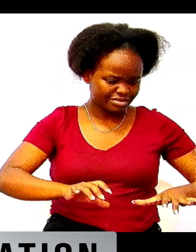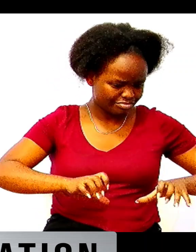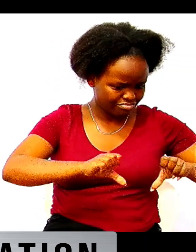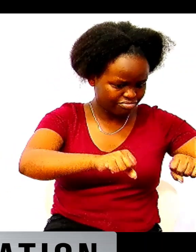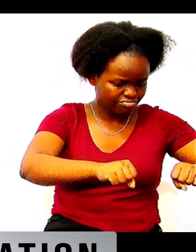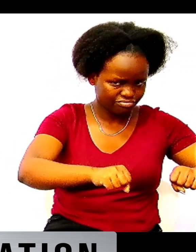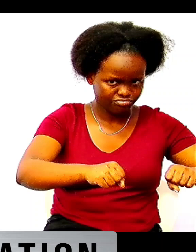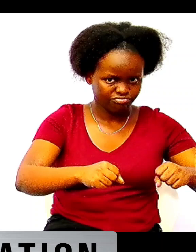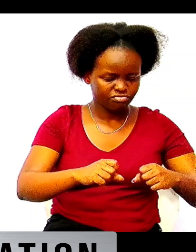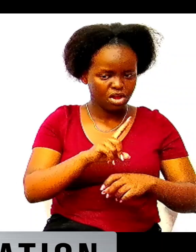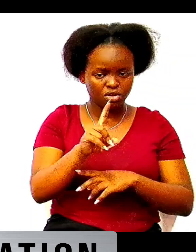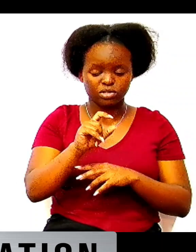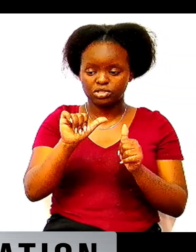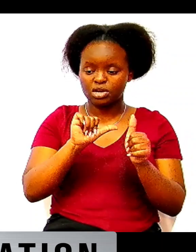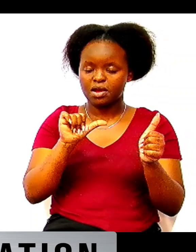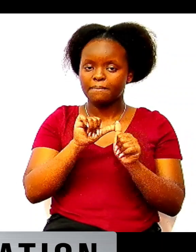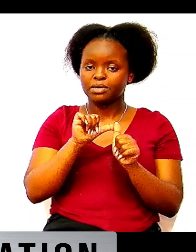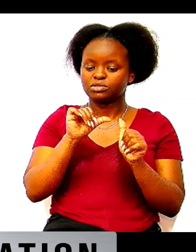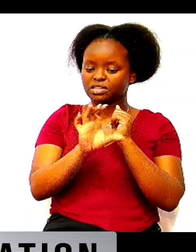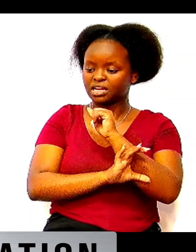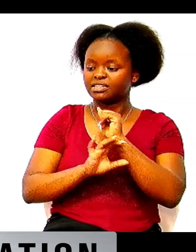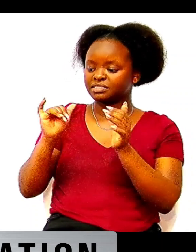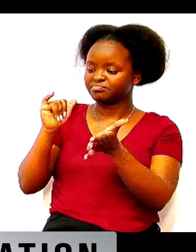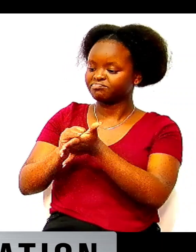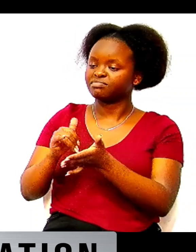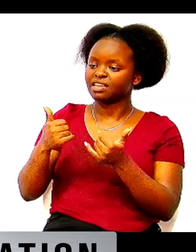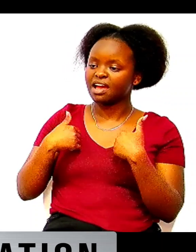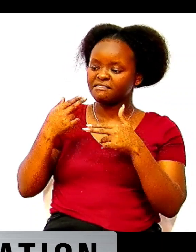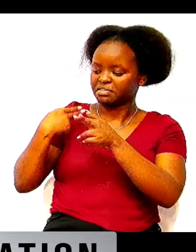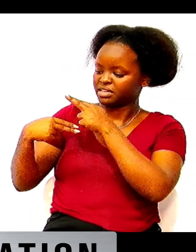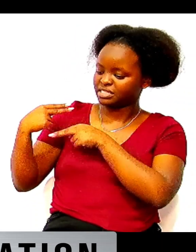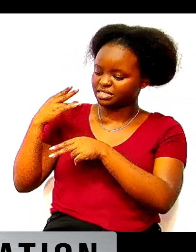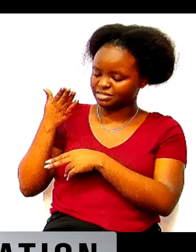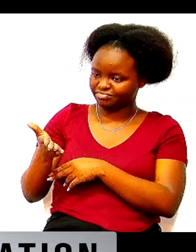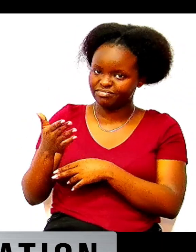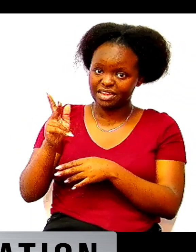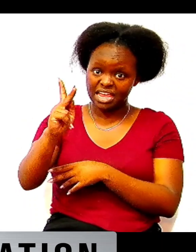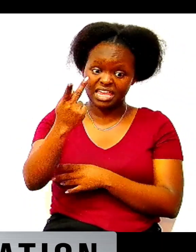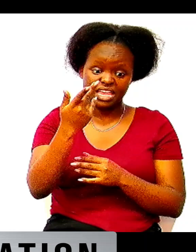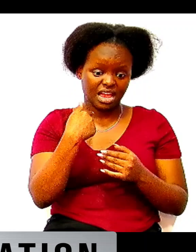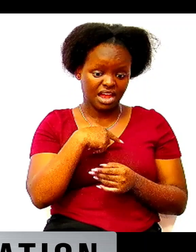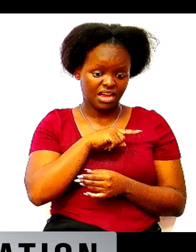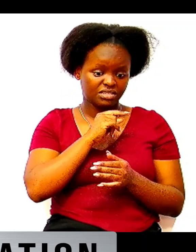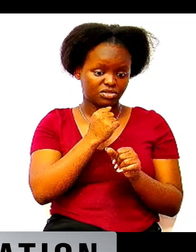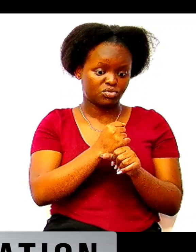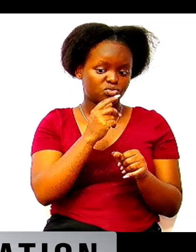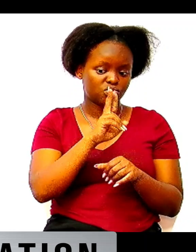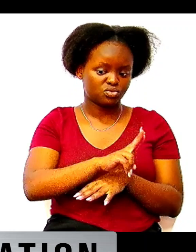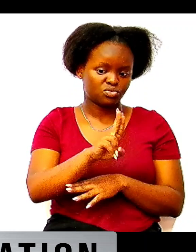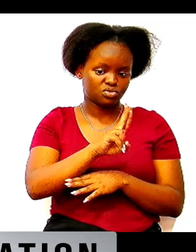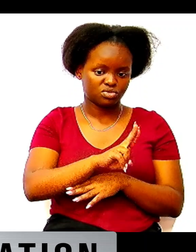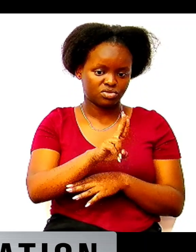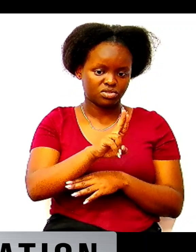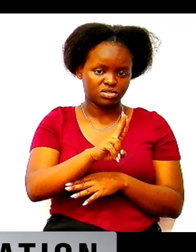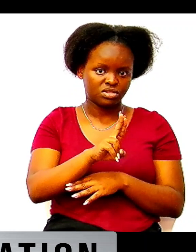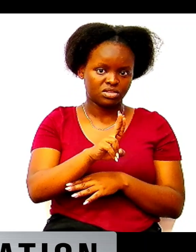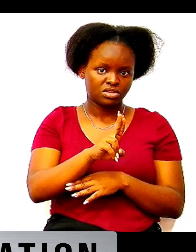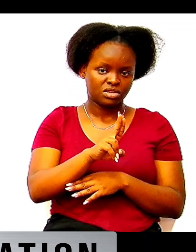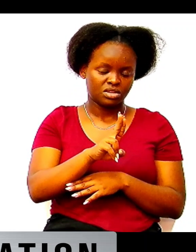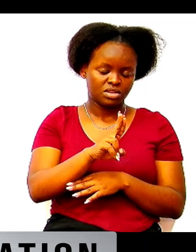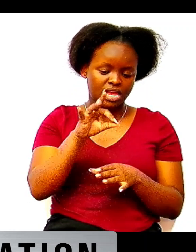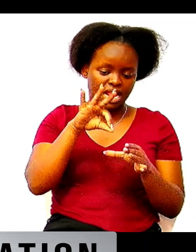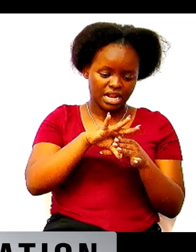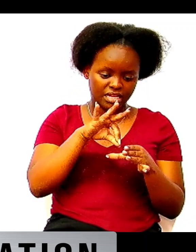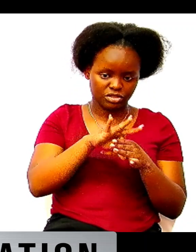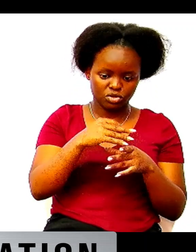this of into- Burkina Faso, Yes. they have their history. But in Kenya, we do use the electoral processes, and I